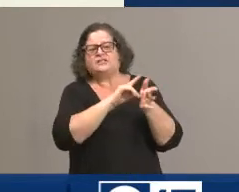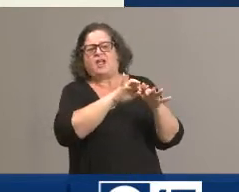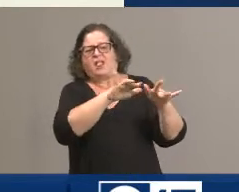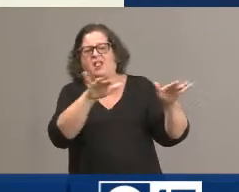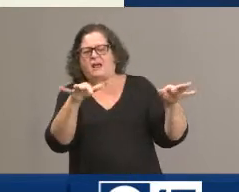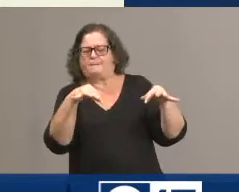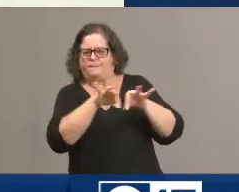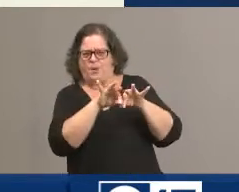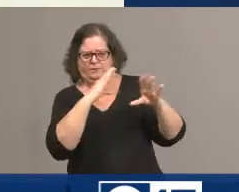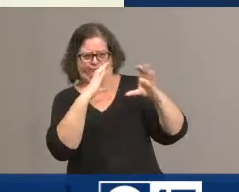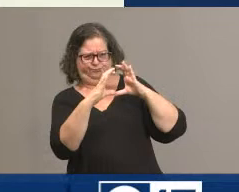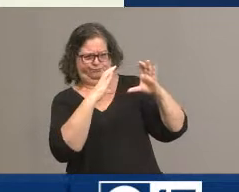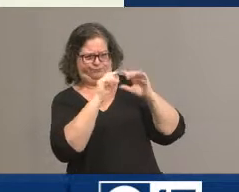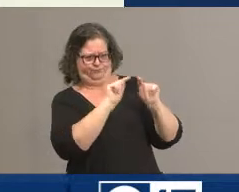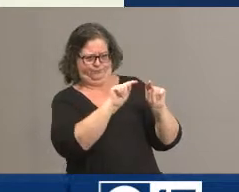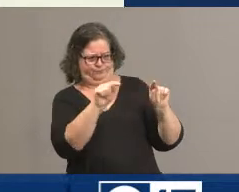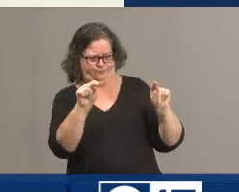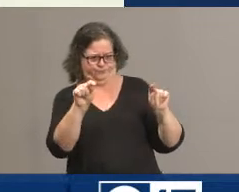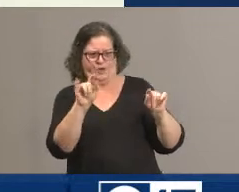of communicating anywhere,